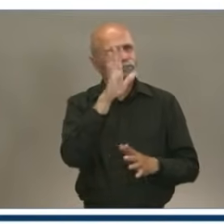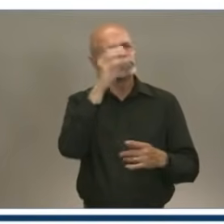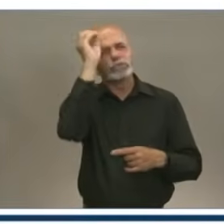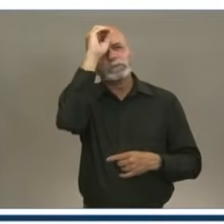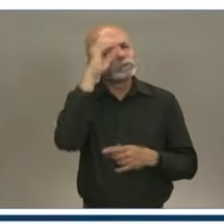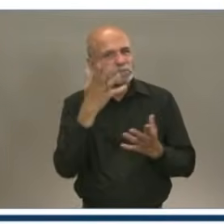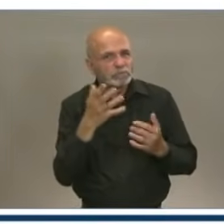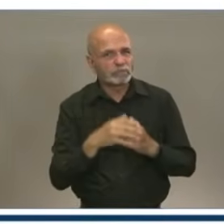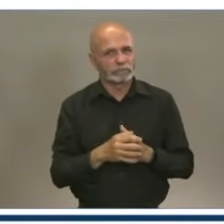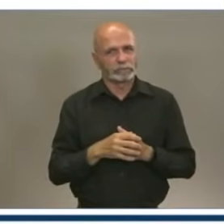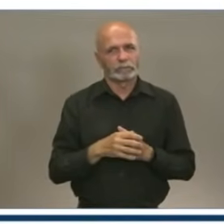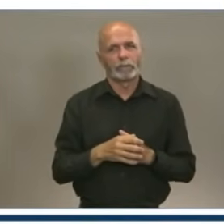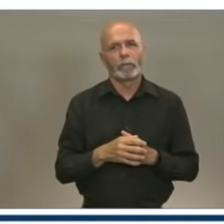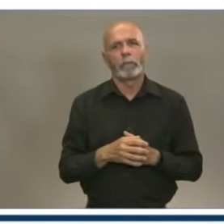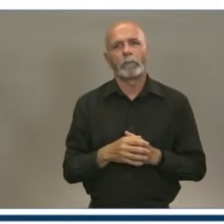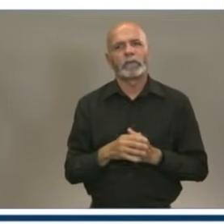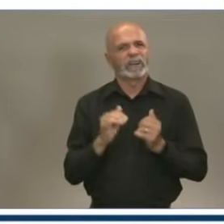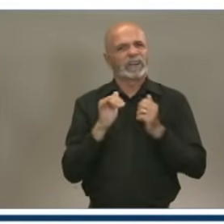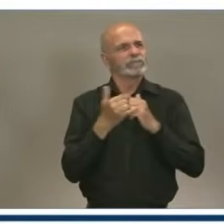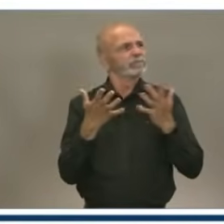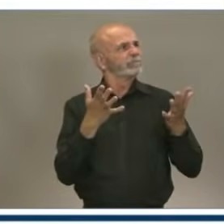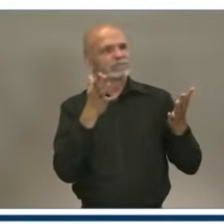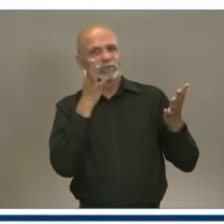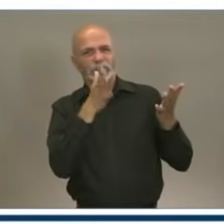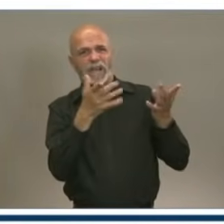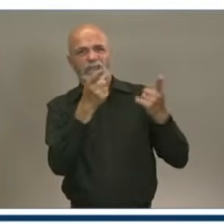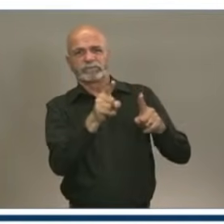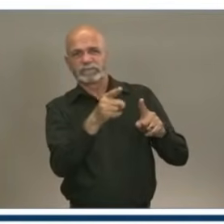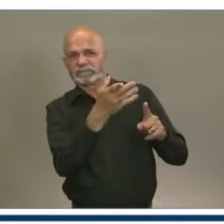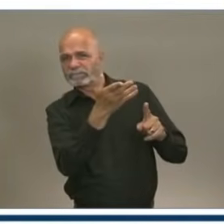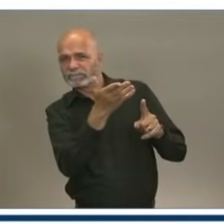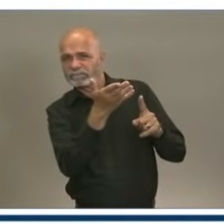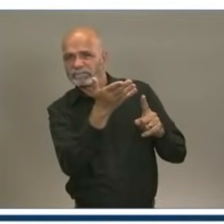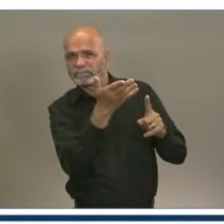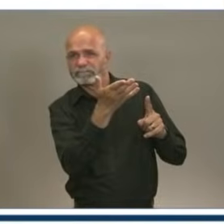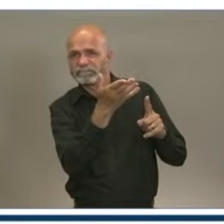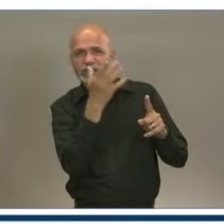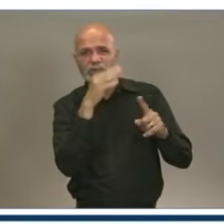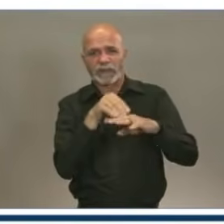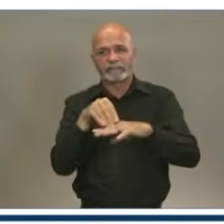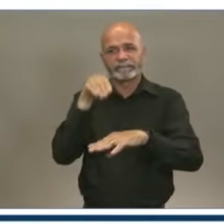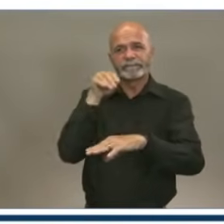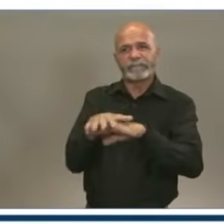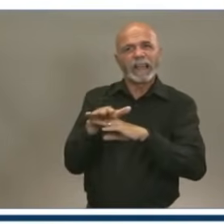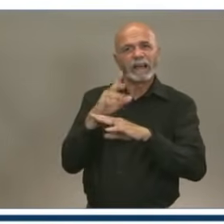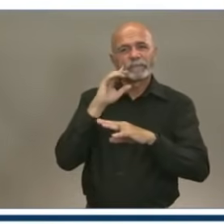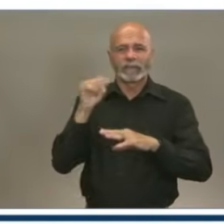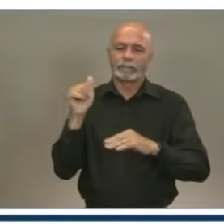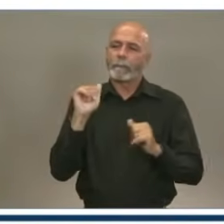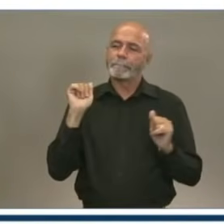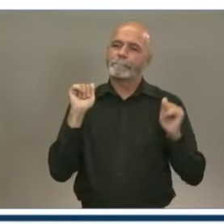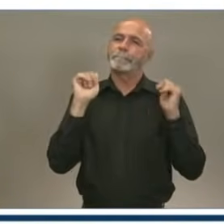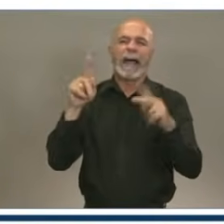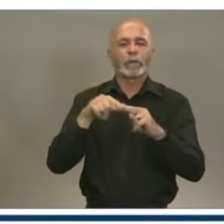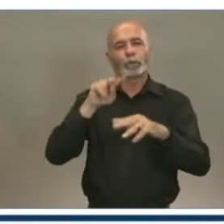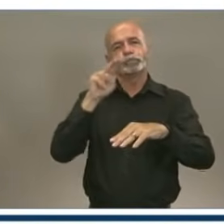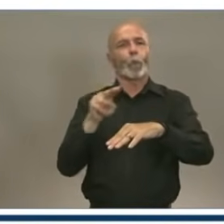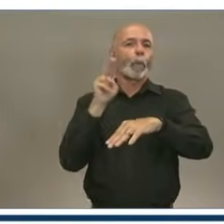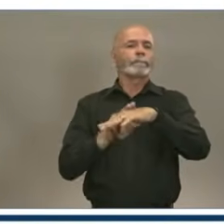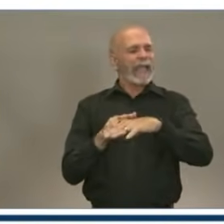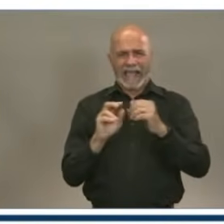and how this might affect, returning to normal and vaccine passports,